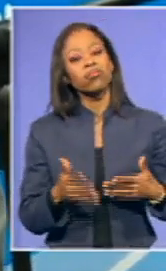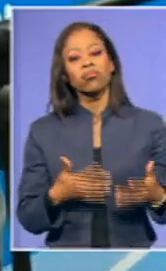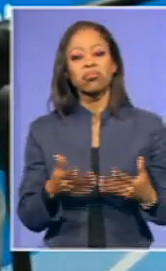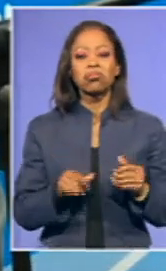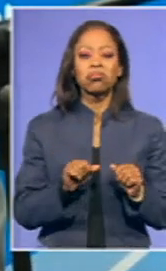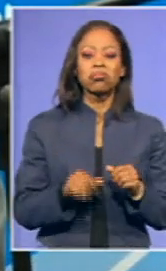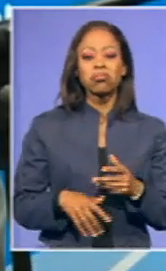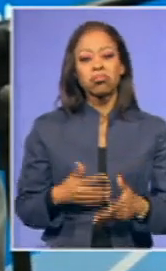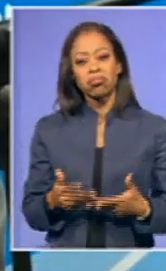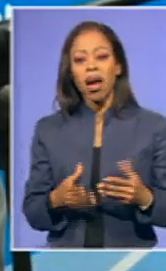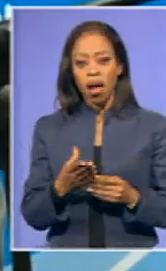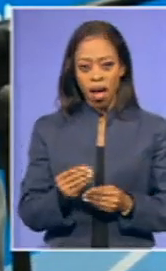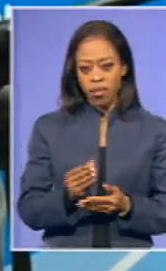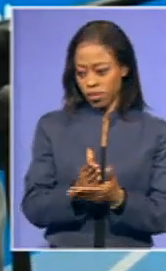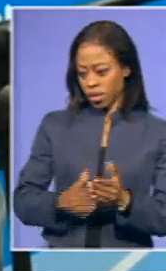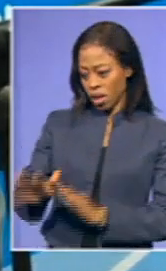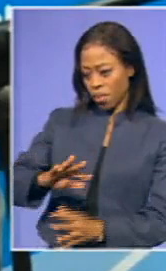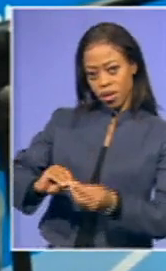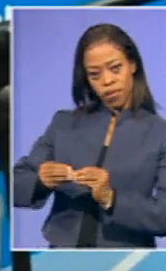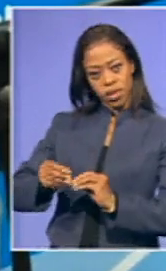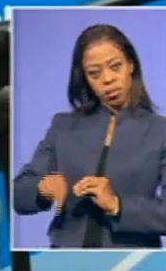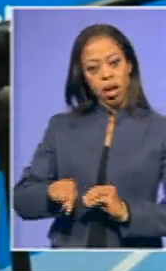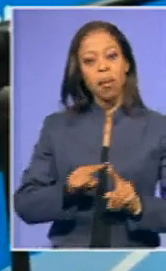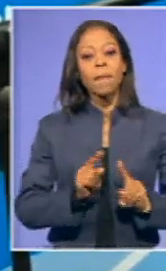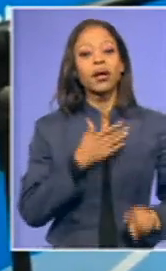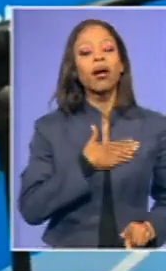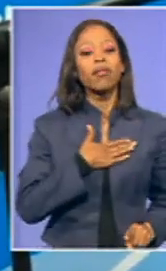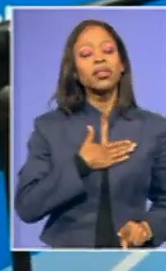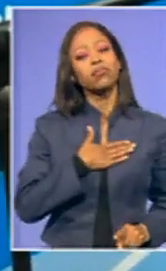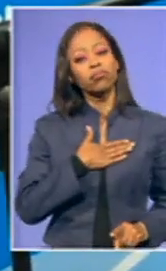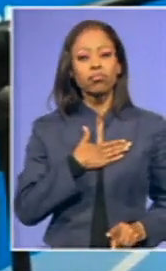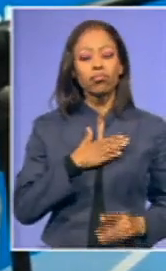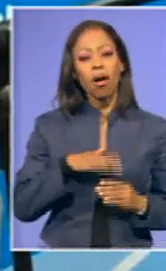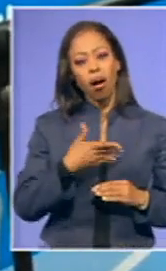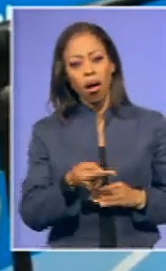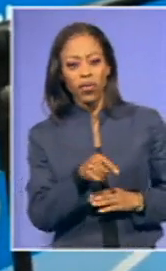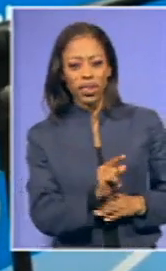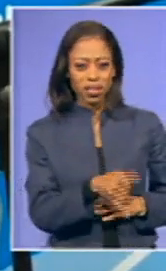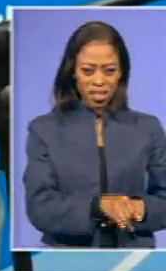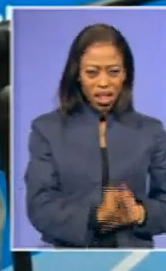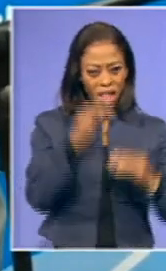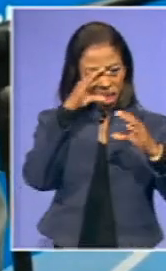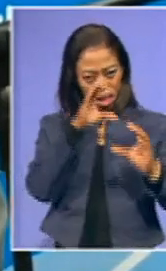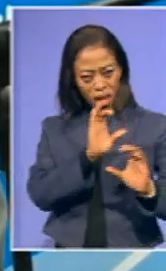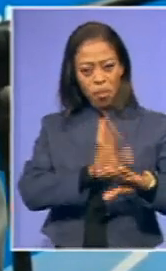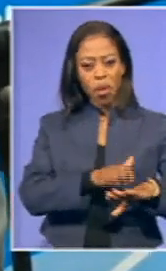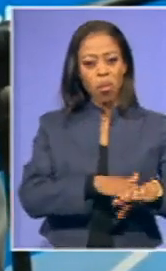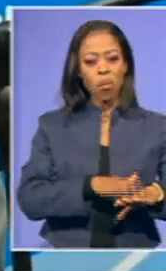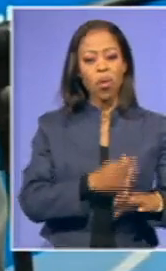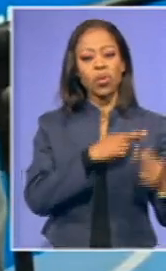are other places we have to fix. But I do feel that post this disaster, we still need to focus on accounted for